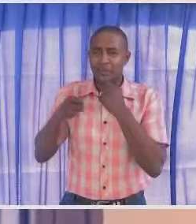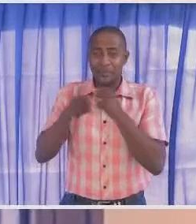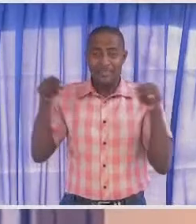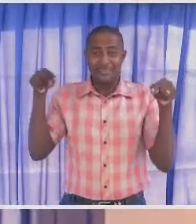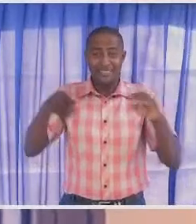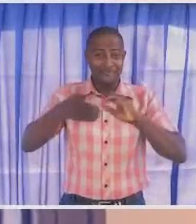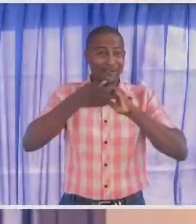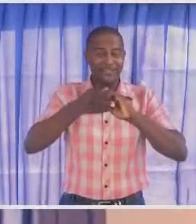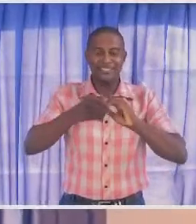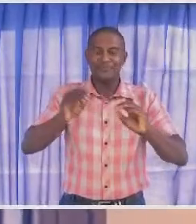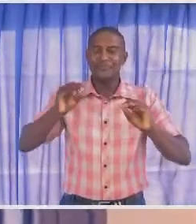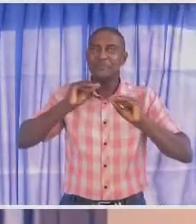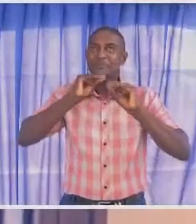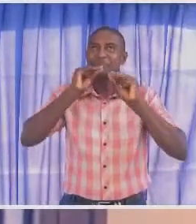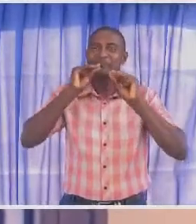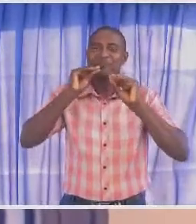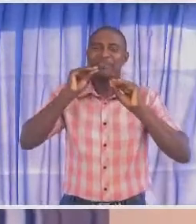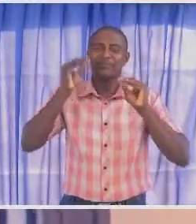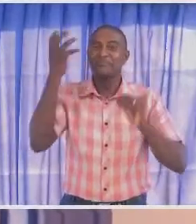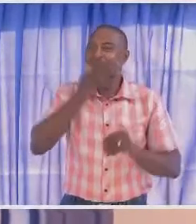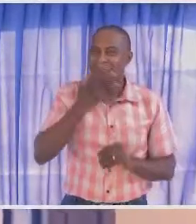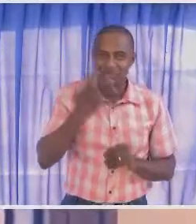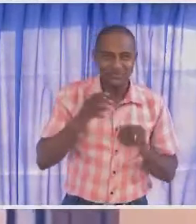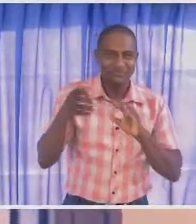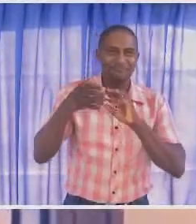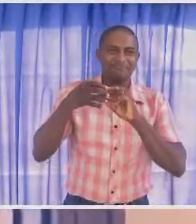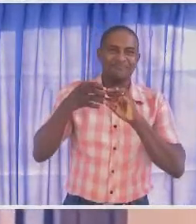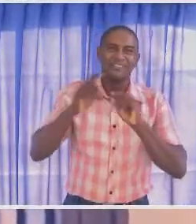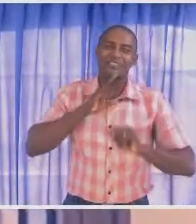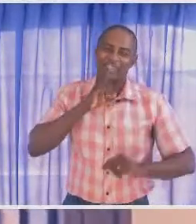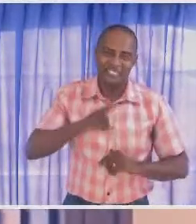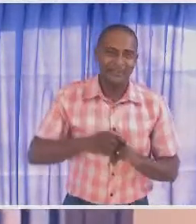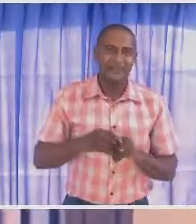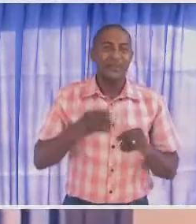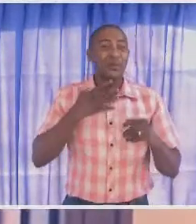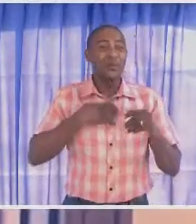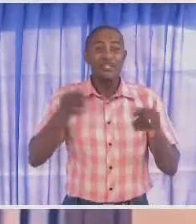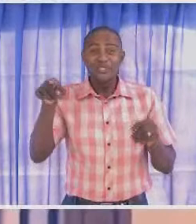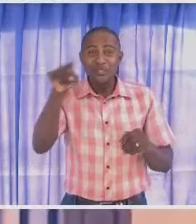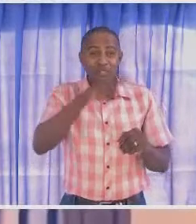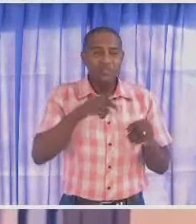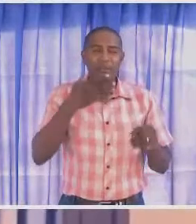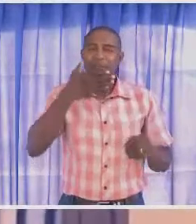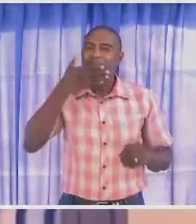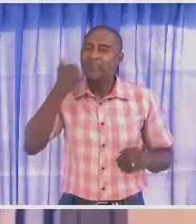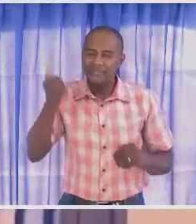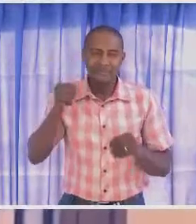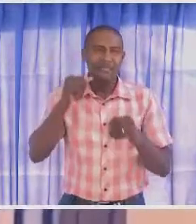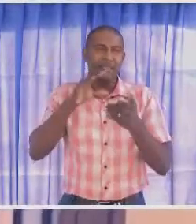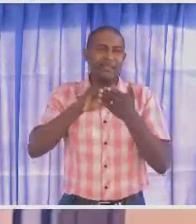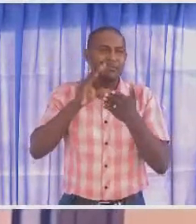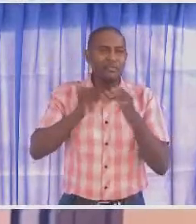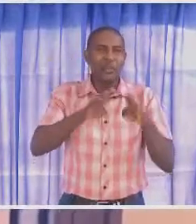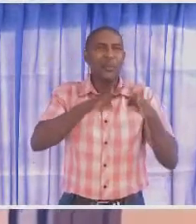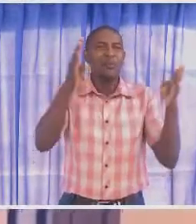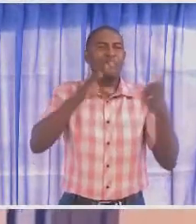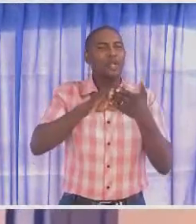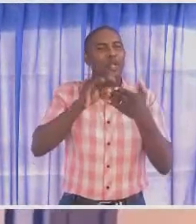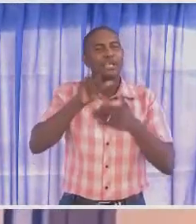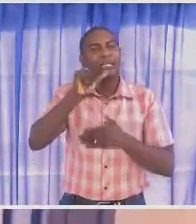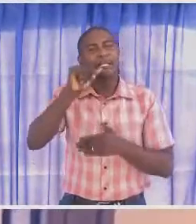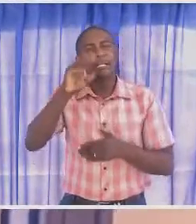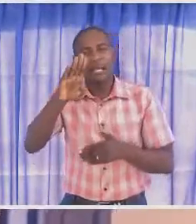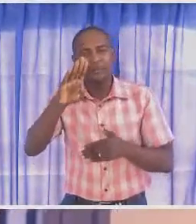reality. And to the students who will benefit from the Learning Lab, I wish you the best experience ever. Take full advantage of